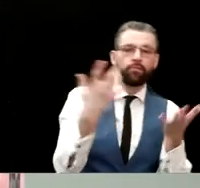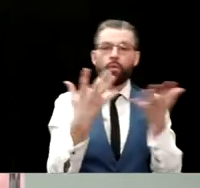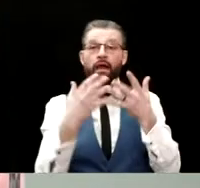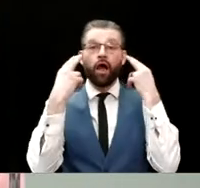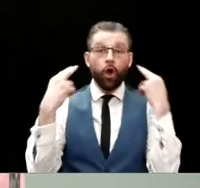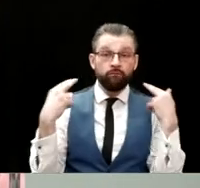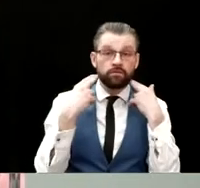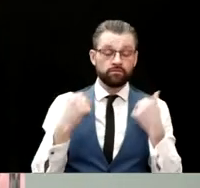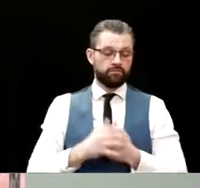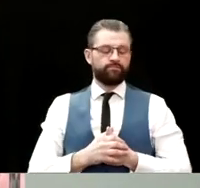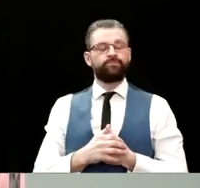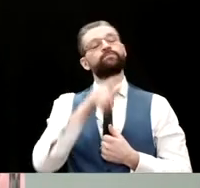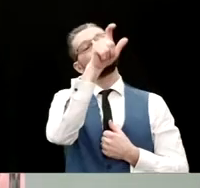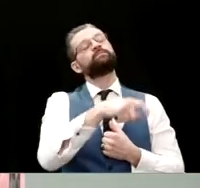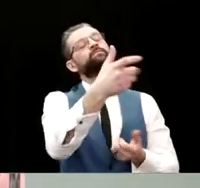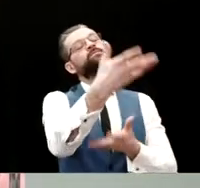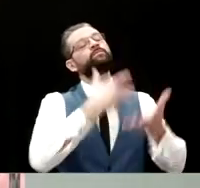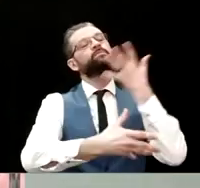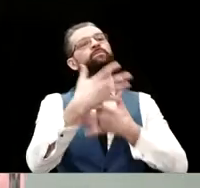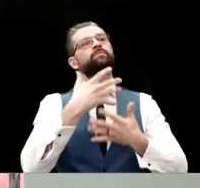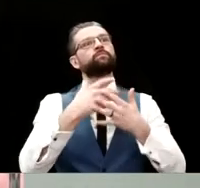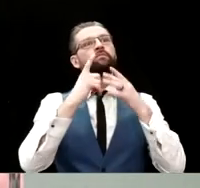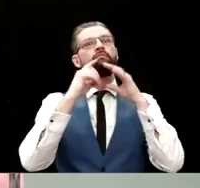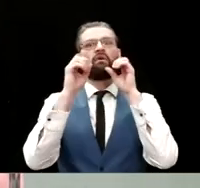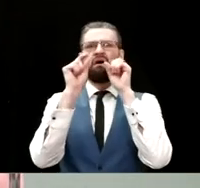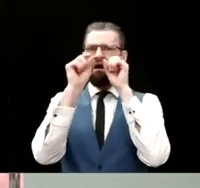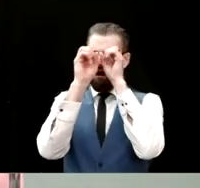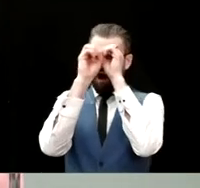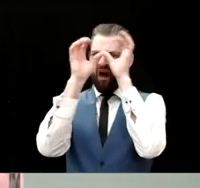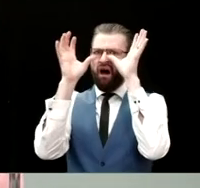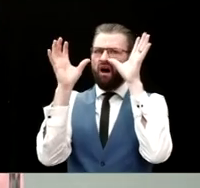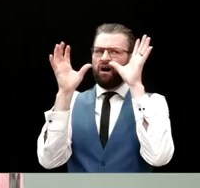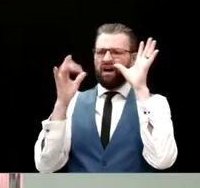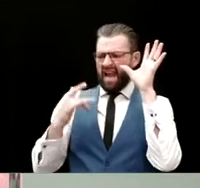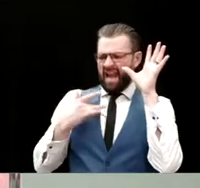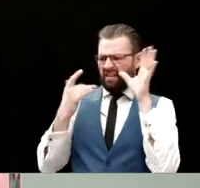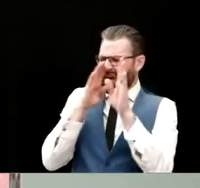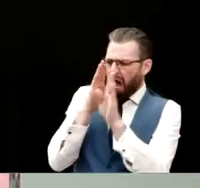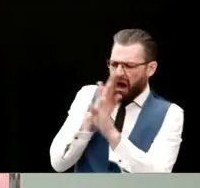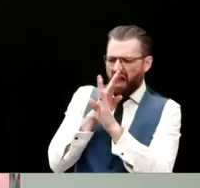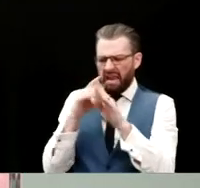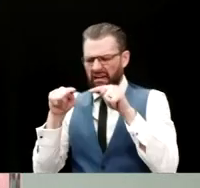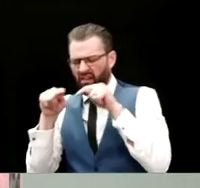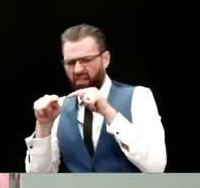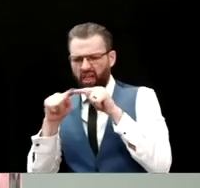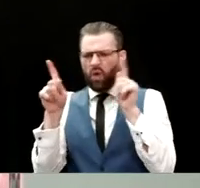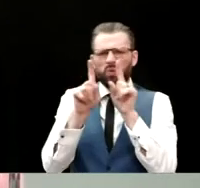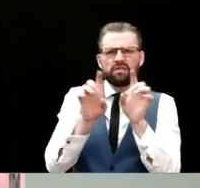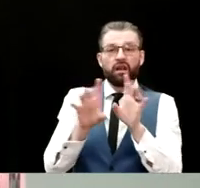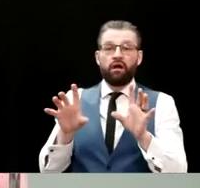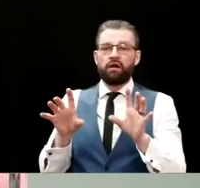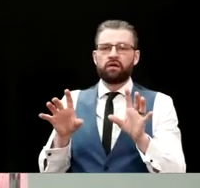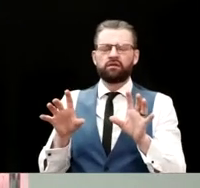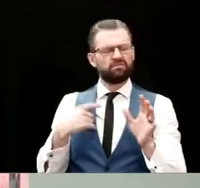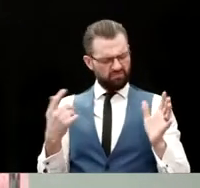This testimony provided for me a small look into what it was like to live in hiding and persecution. It is so